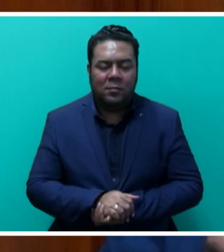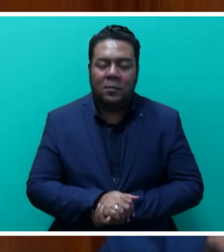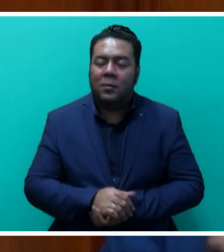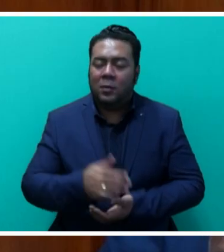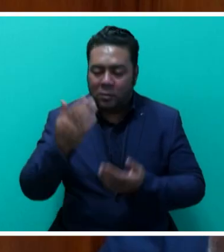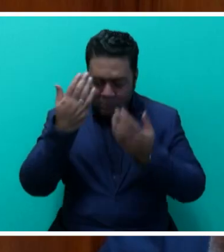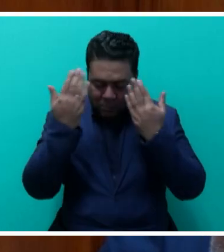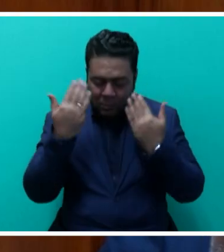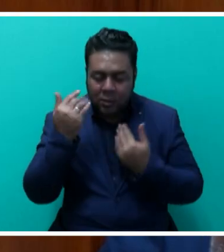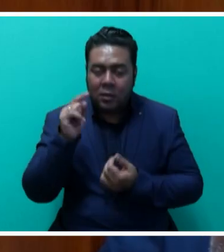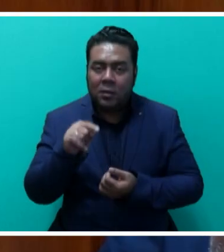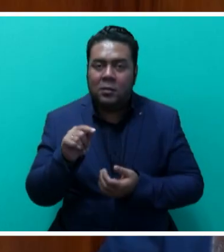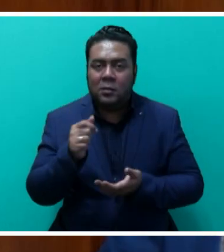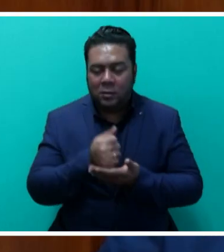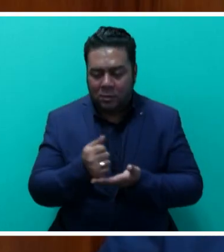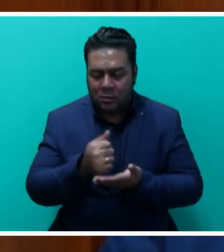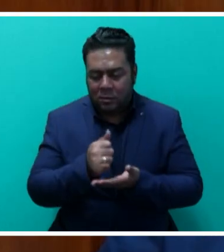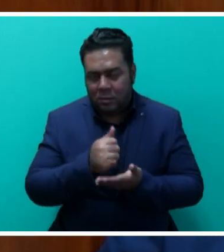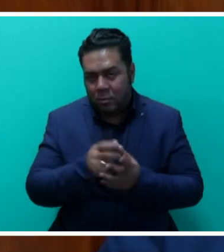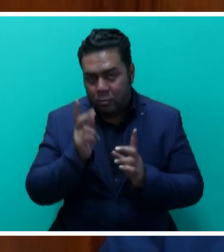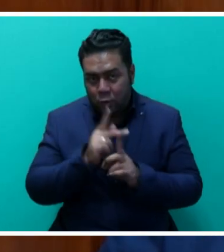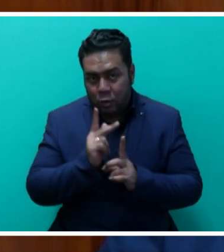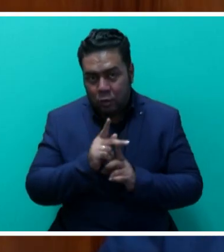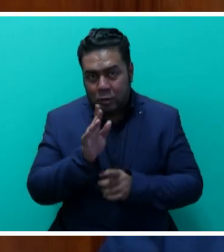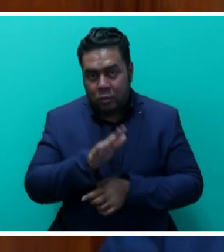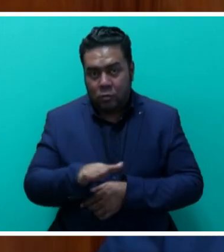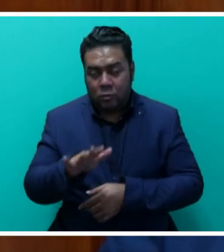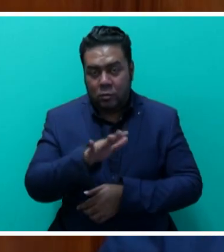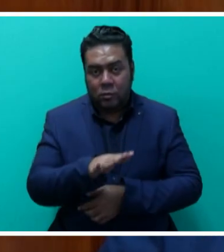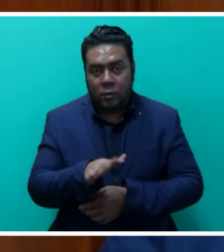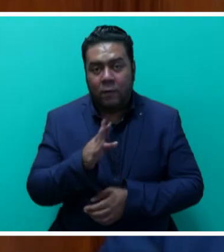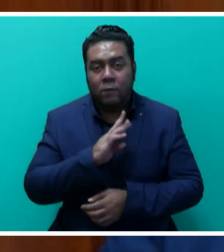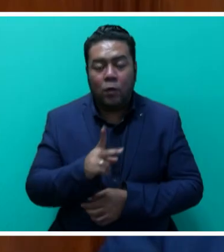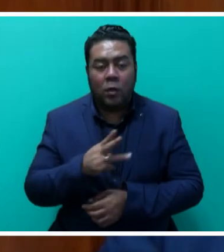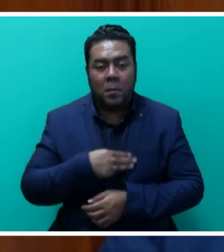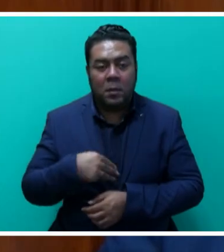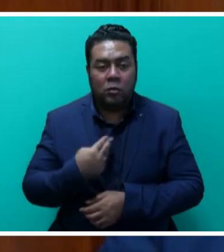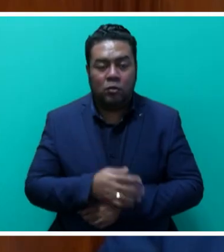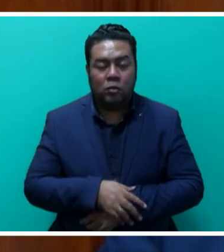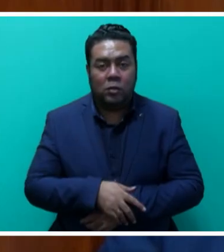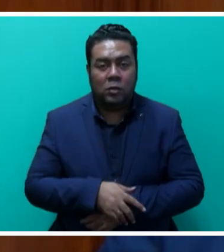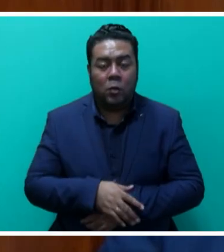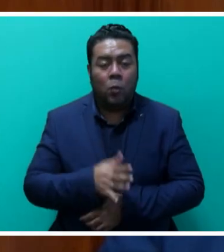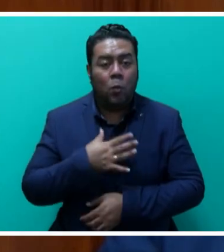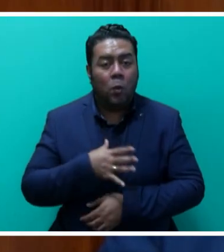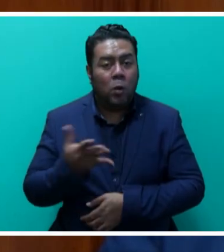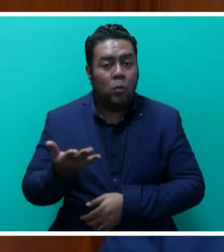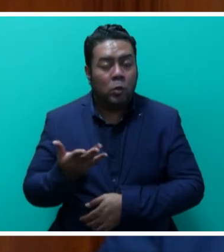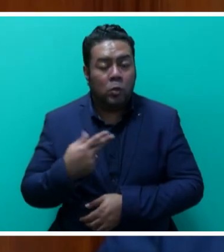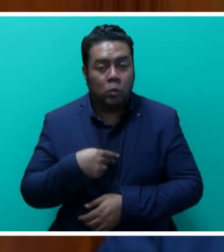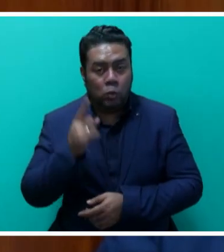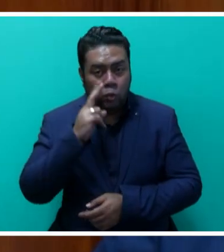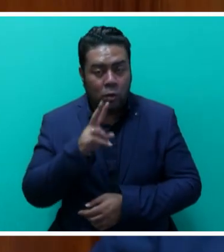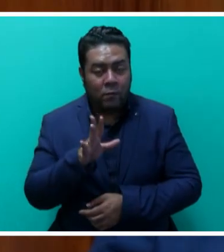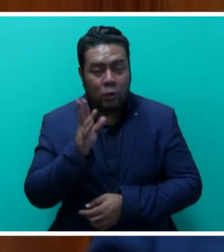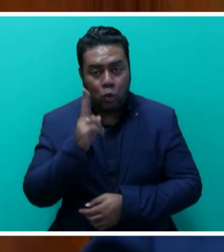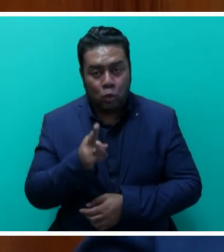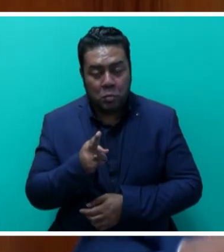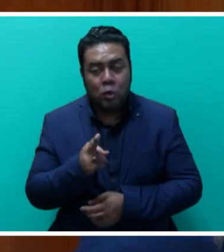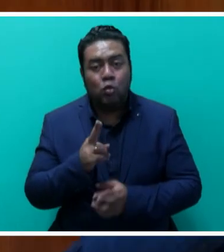this measure is a priority area for the ministry. Now, while we look after the human resources and